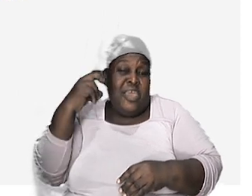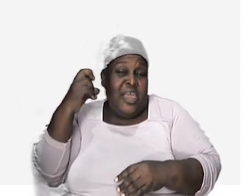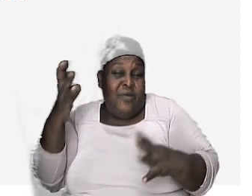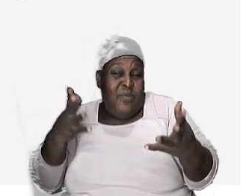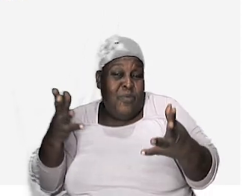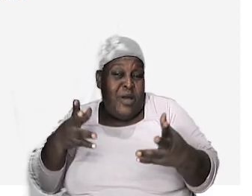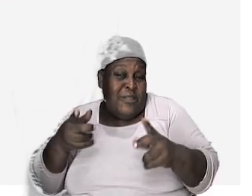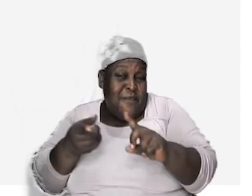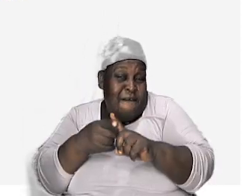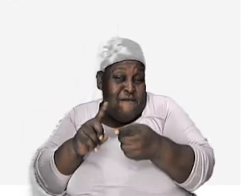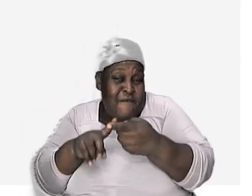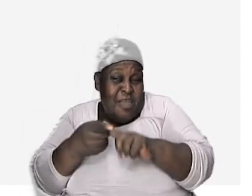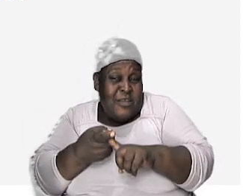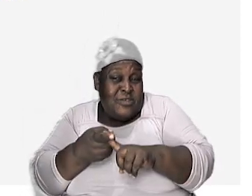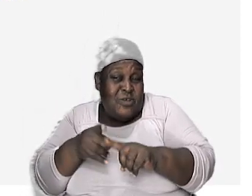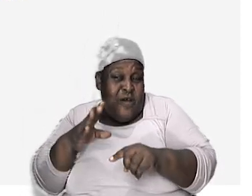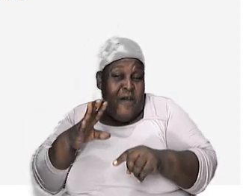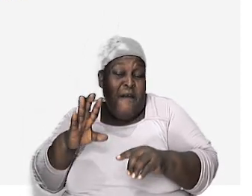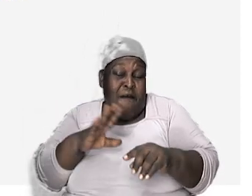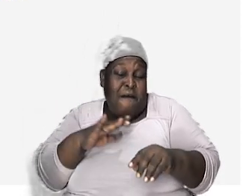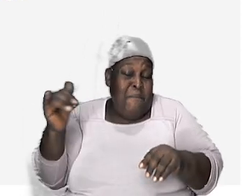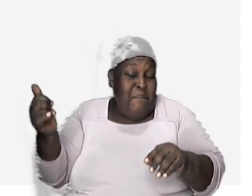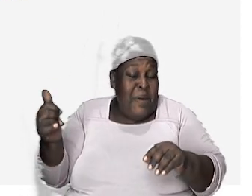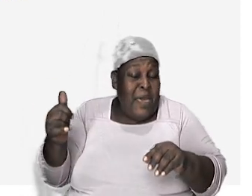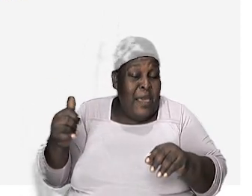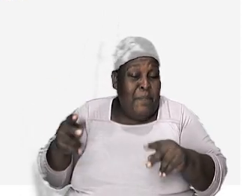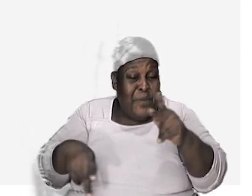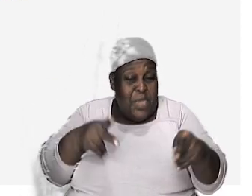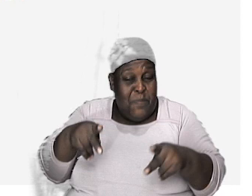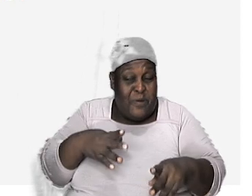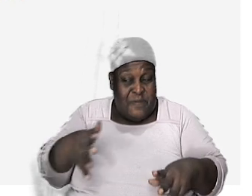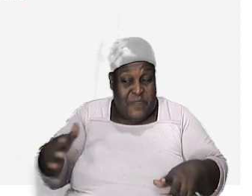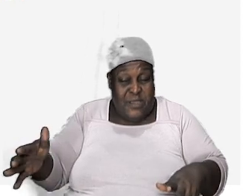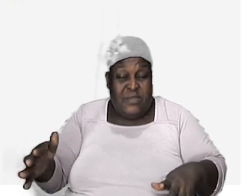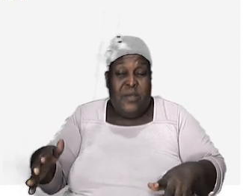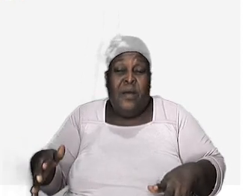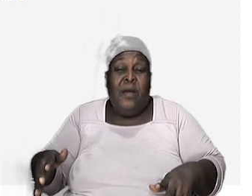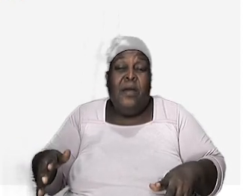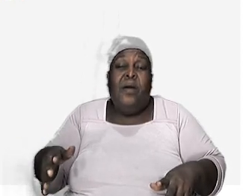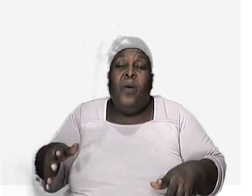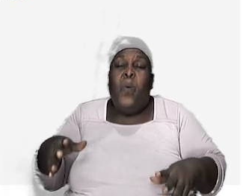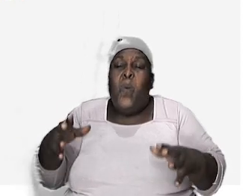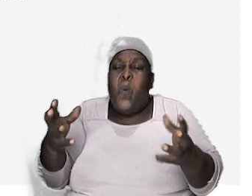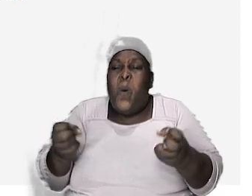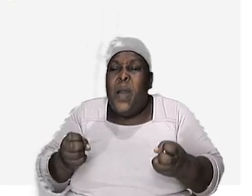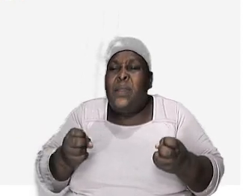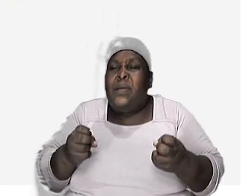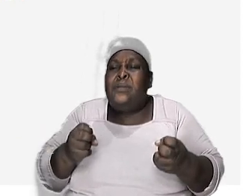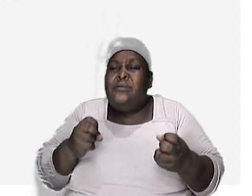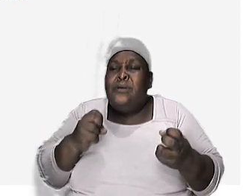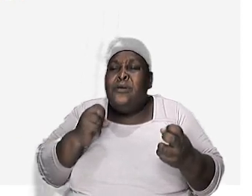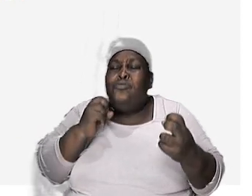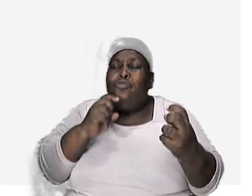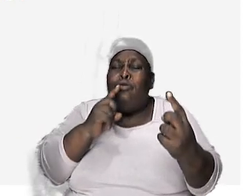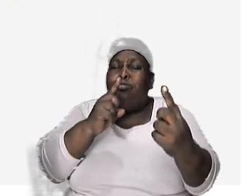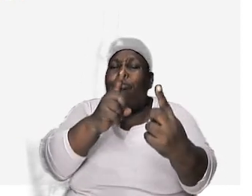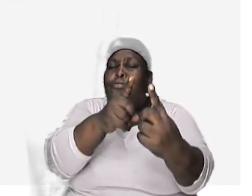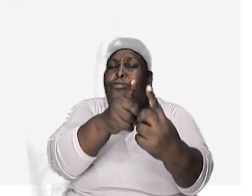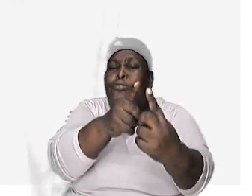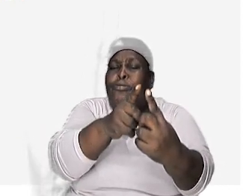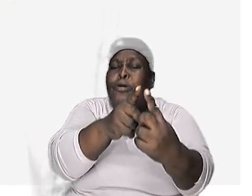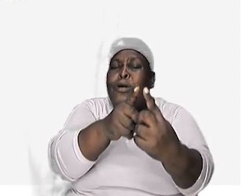anymore by people or things. Amen. He wants that one-on-one encounter. And he will do anything possible